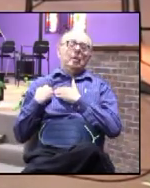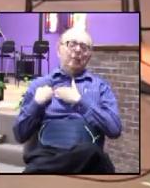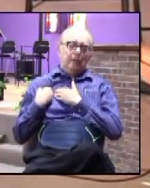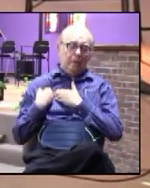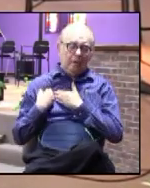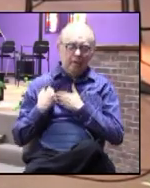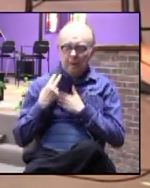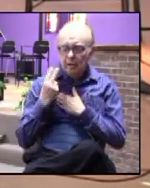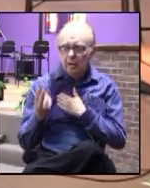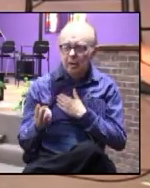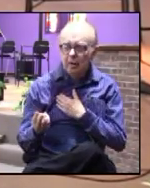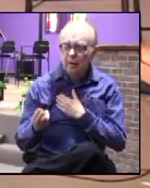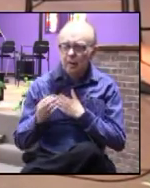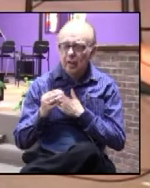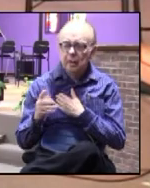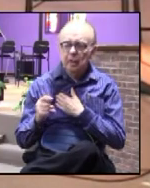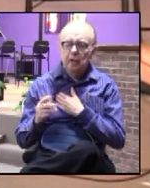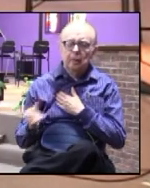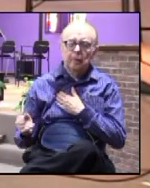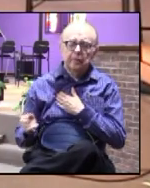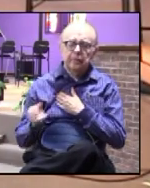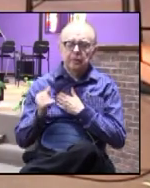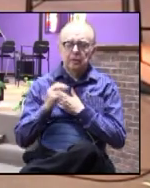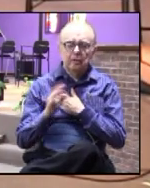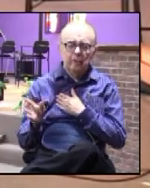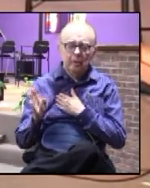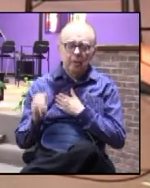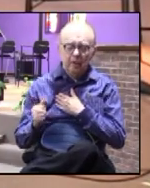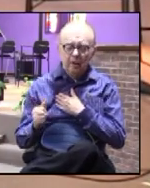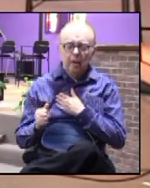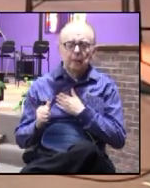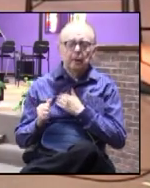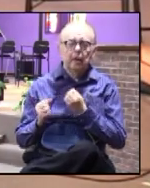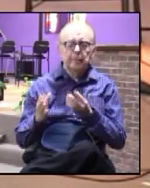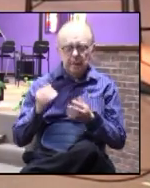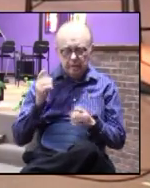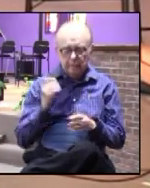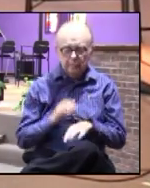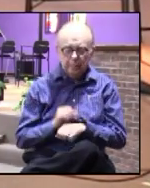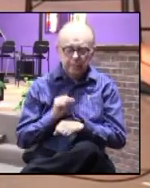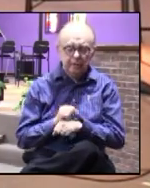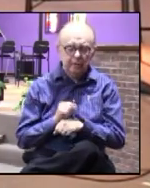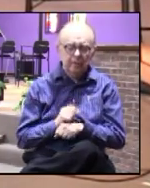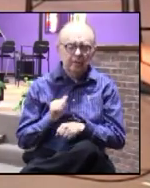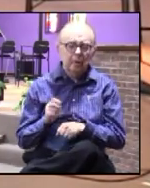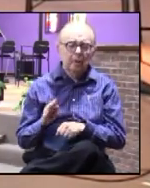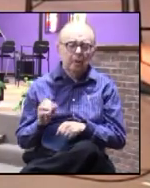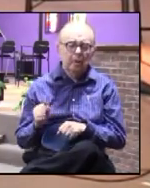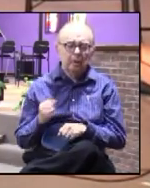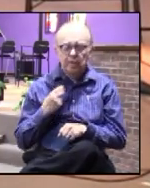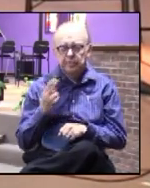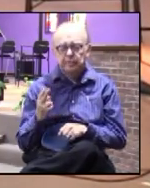looked, you know, it said that Martha was distracted by her many tasks. And if you look in some of the other